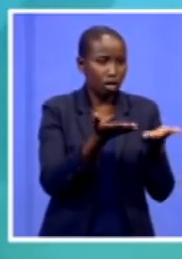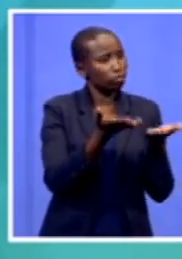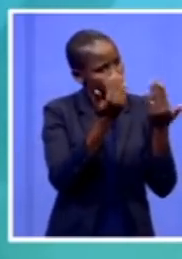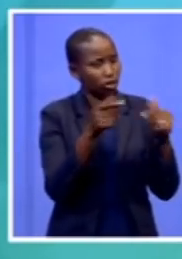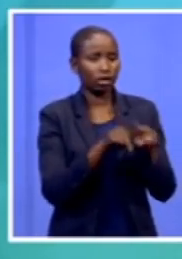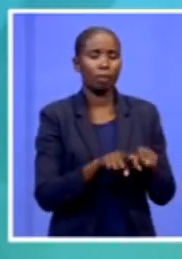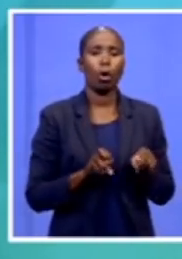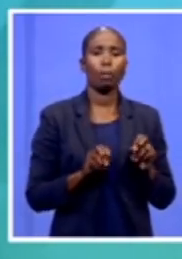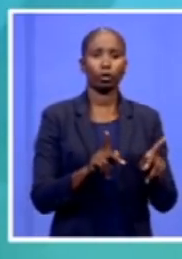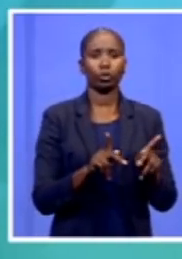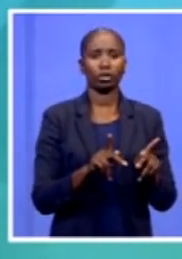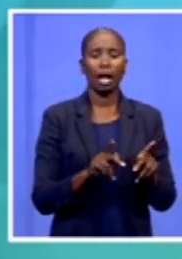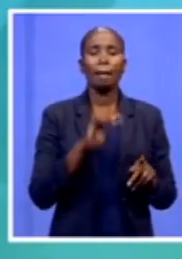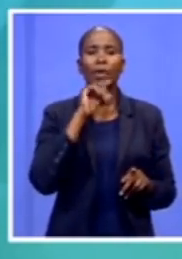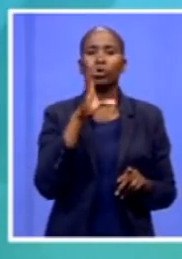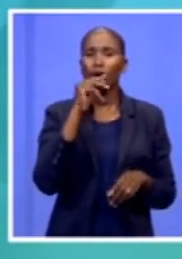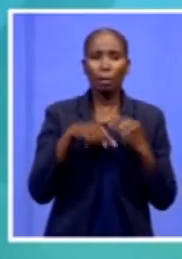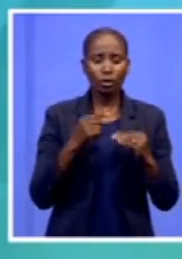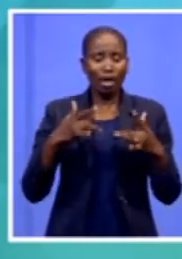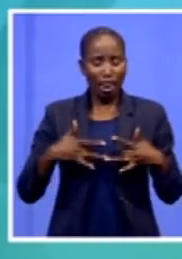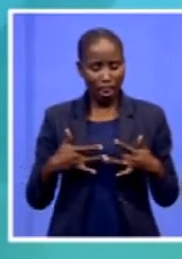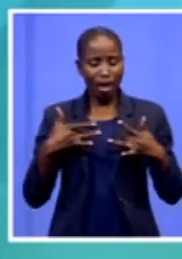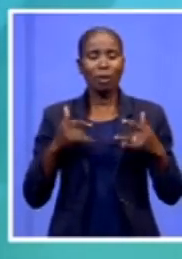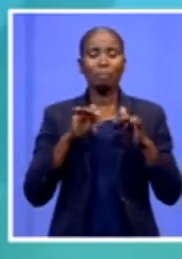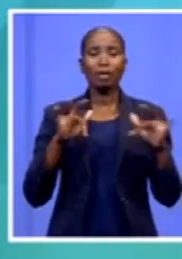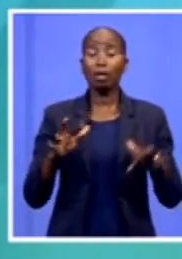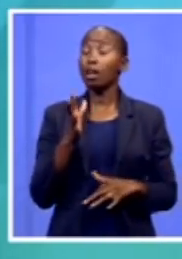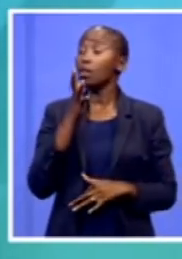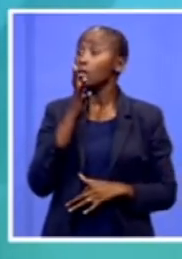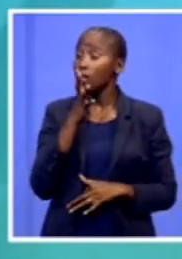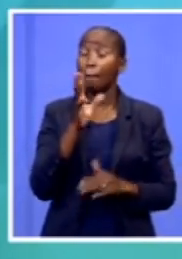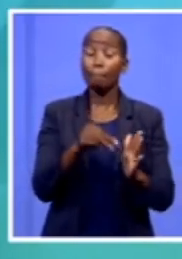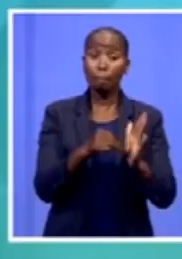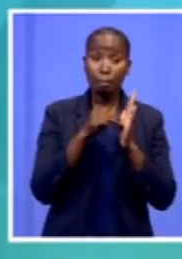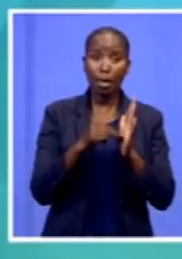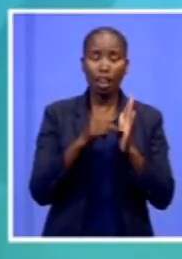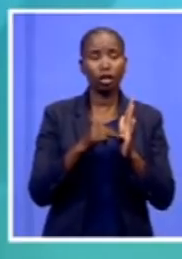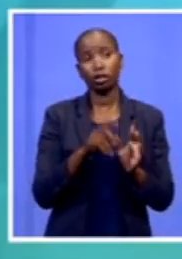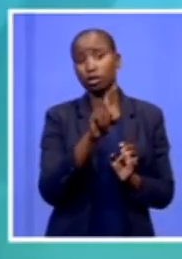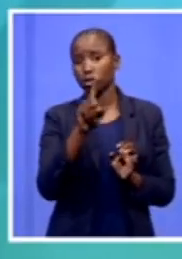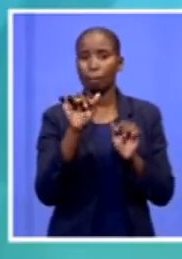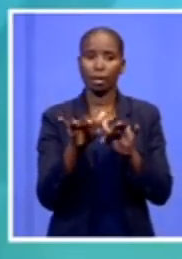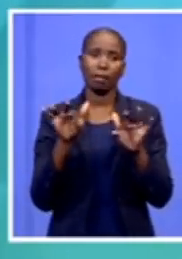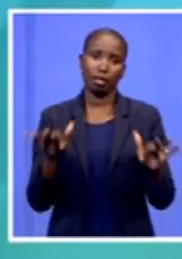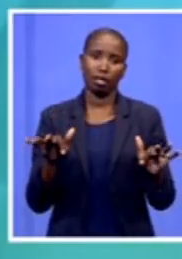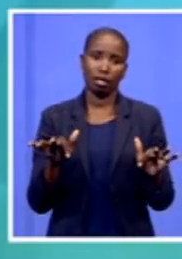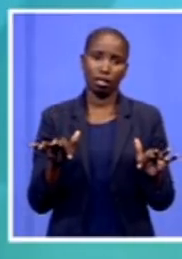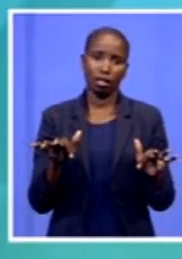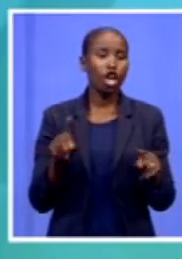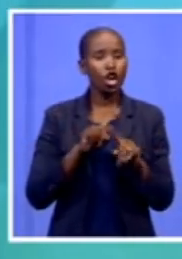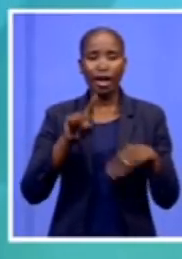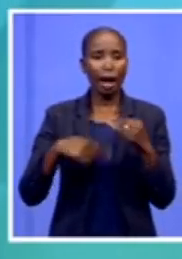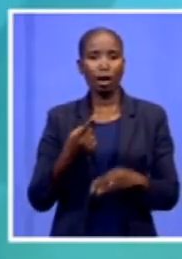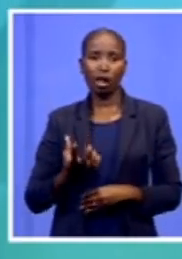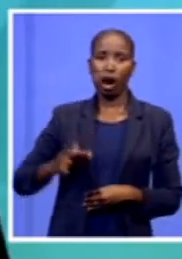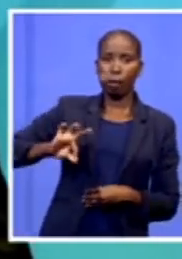of millions, hundreds of millions of people, rather than the profitability of the few companies. It